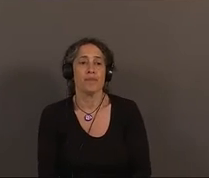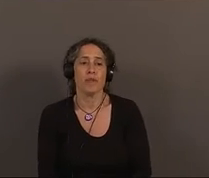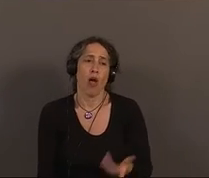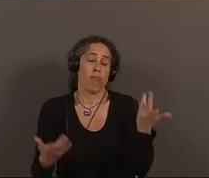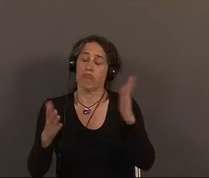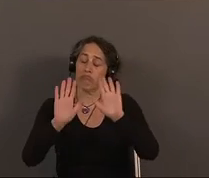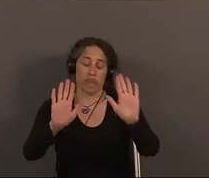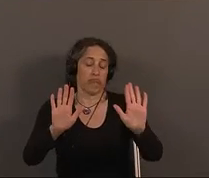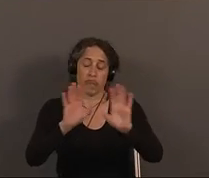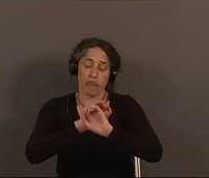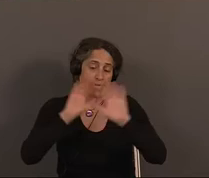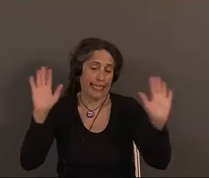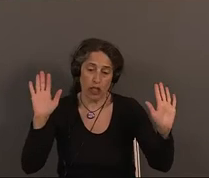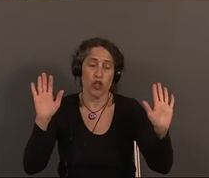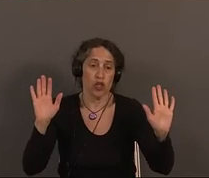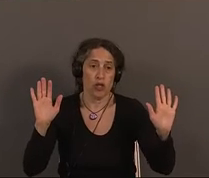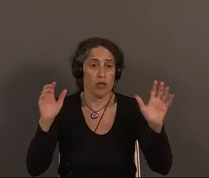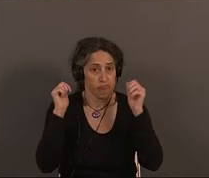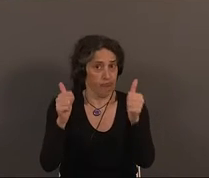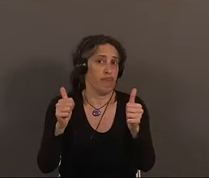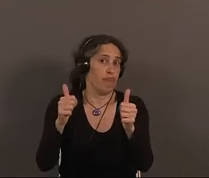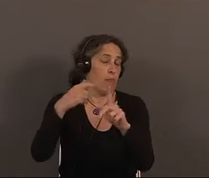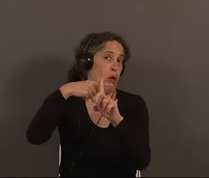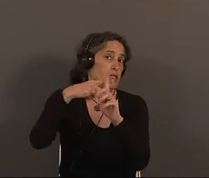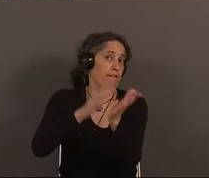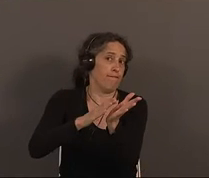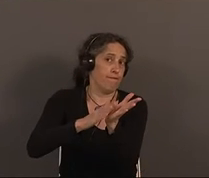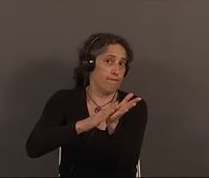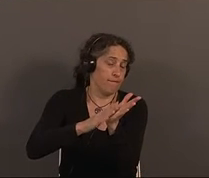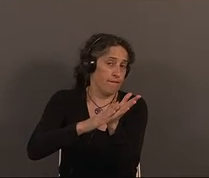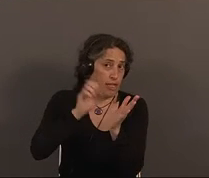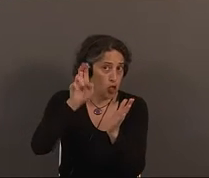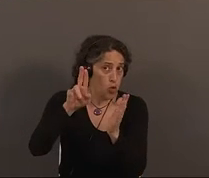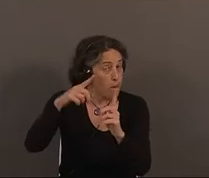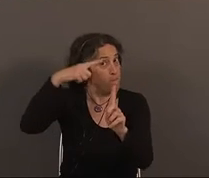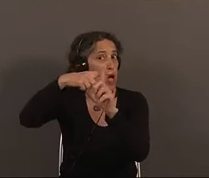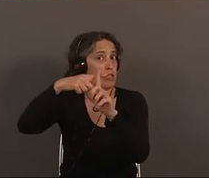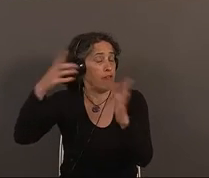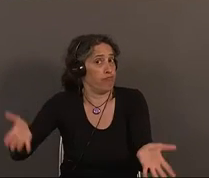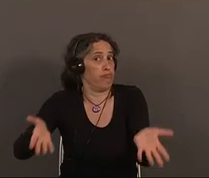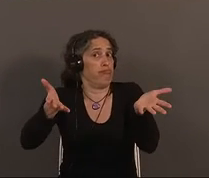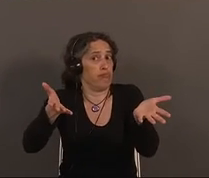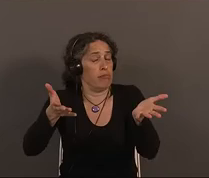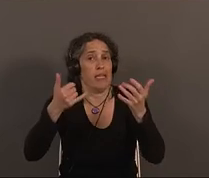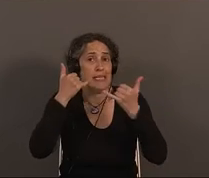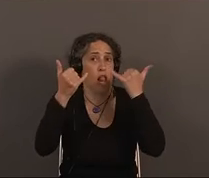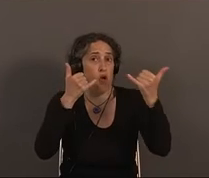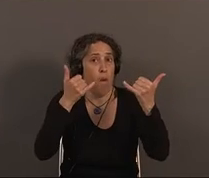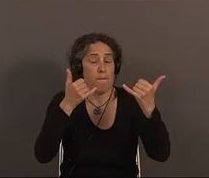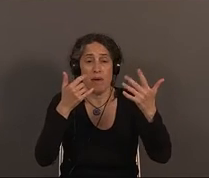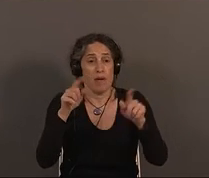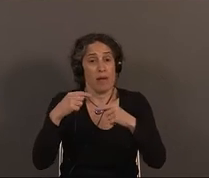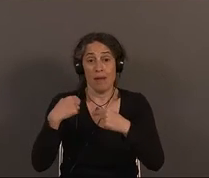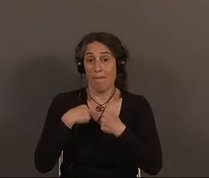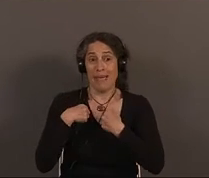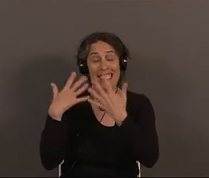You know, as some people around here know, I've been a proponent of free roaming and roam like home for over